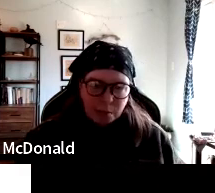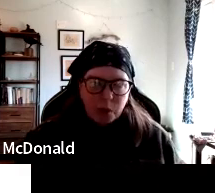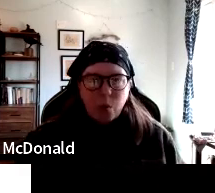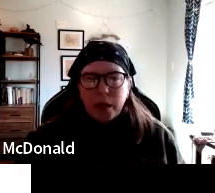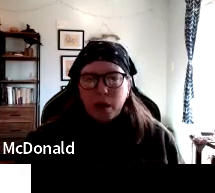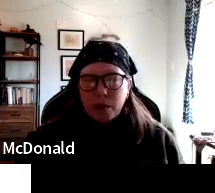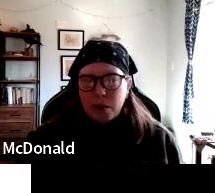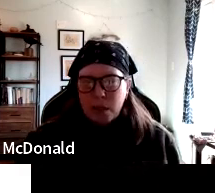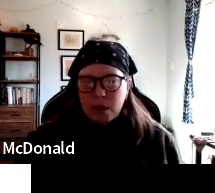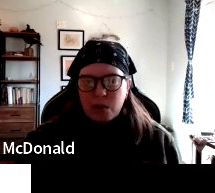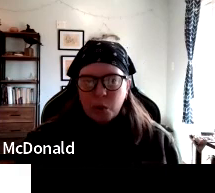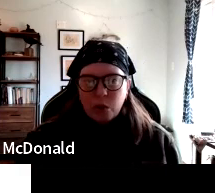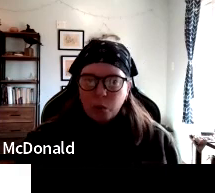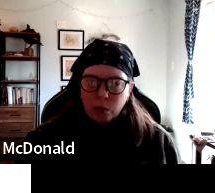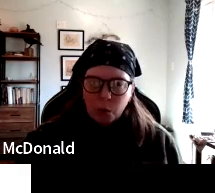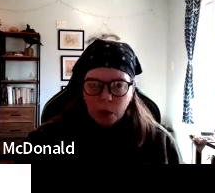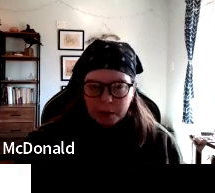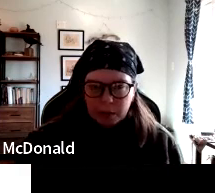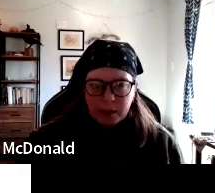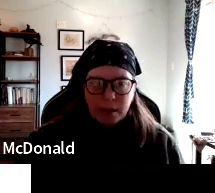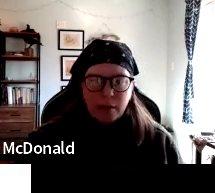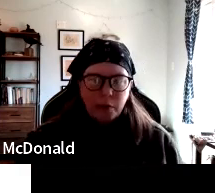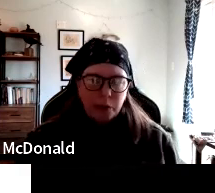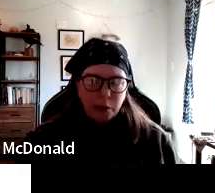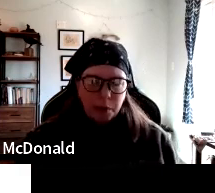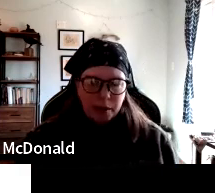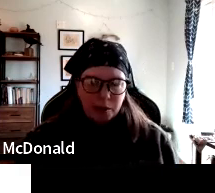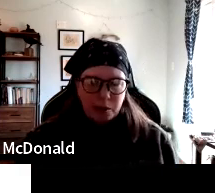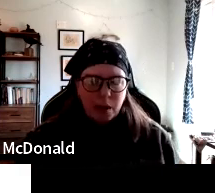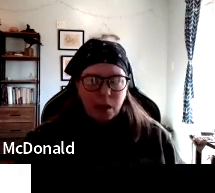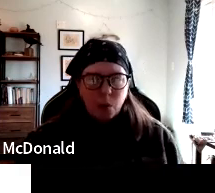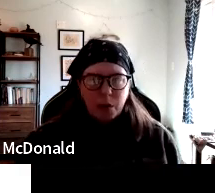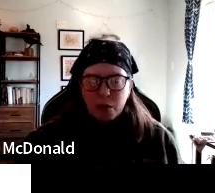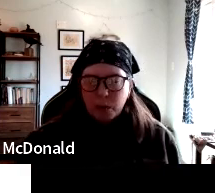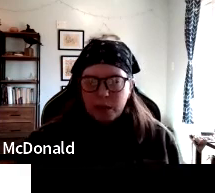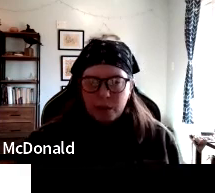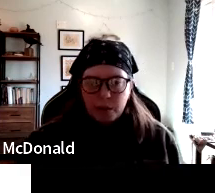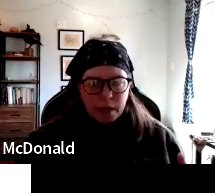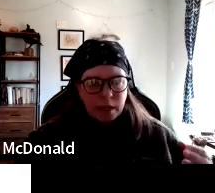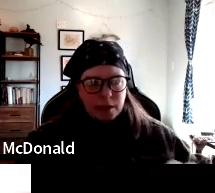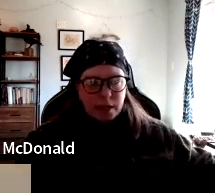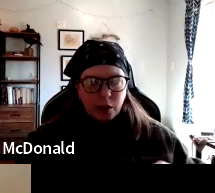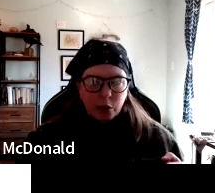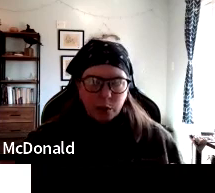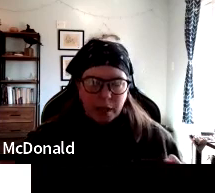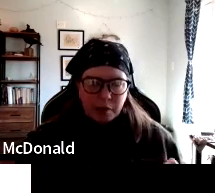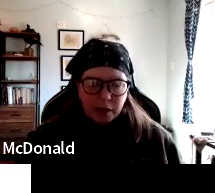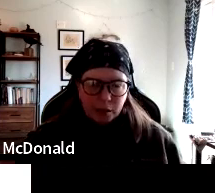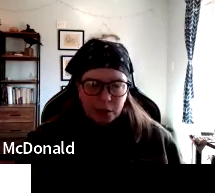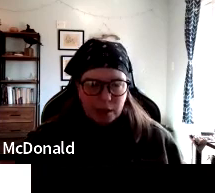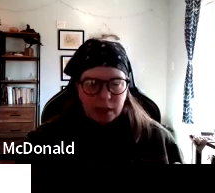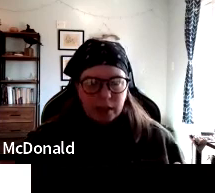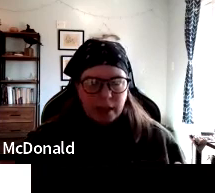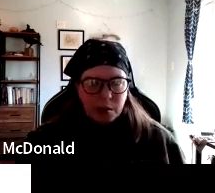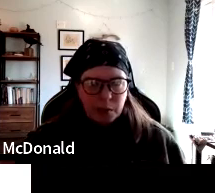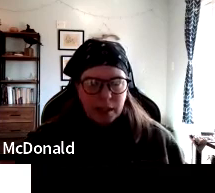yeast up, we also need some more warm water. Now, for your bottles, what you want to do is take 3